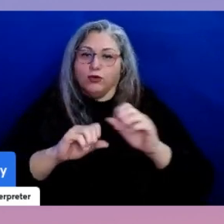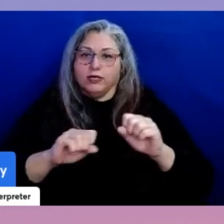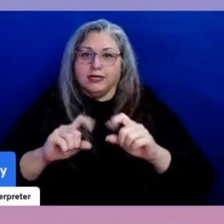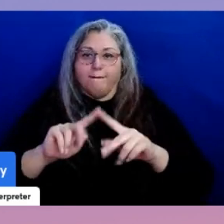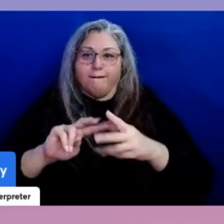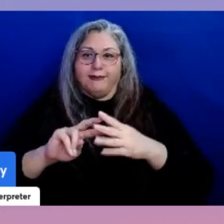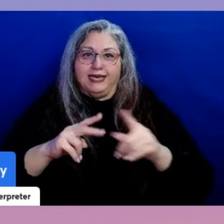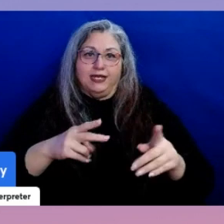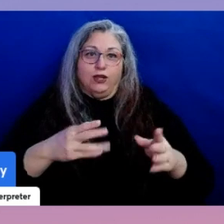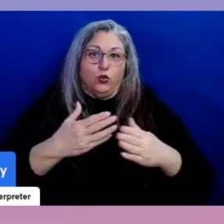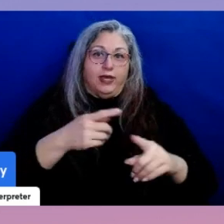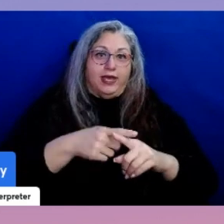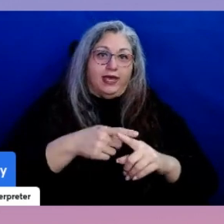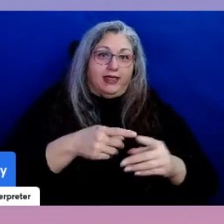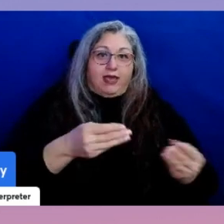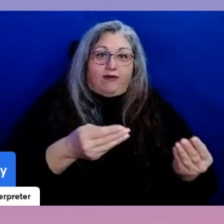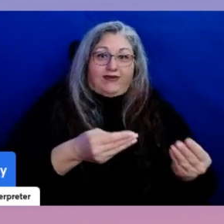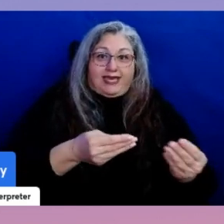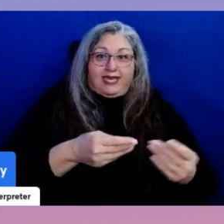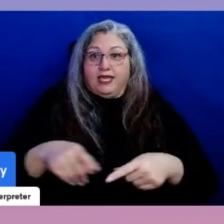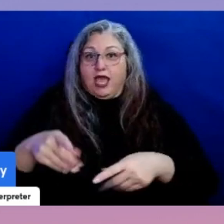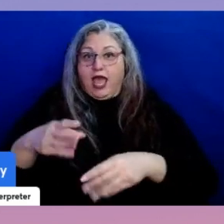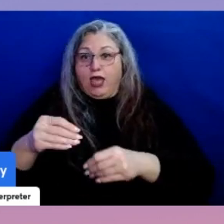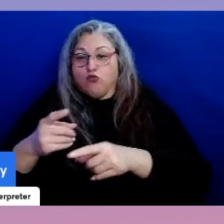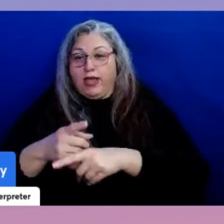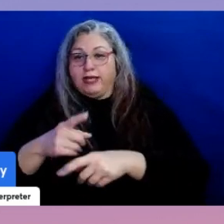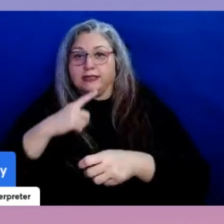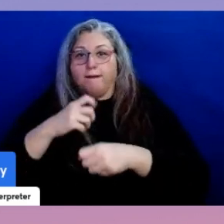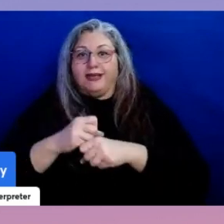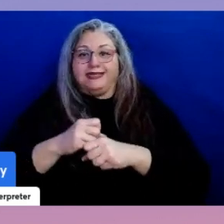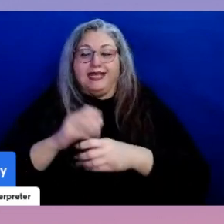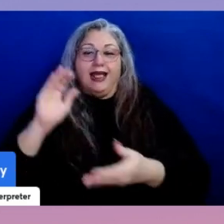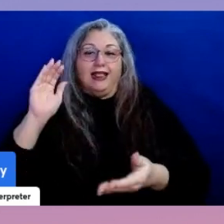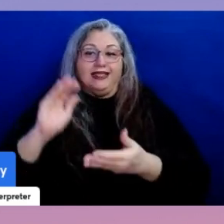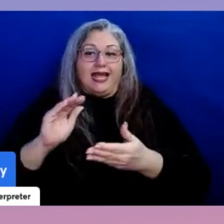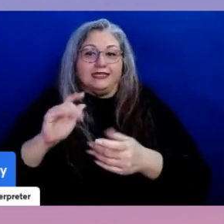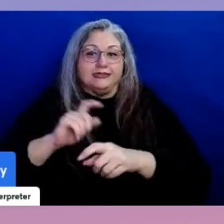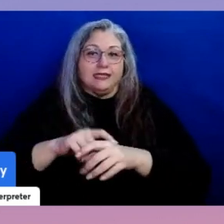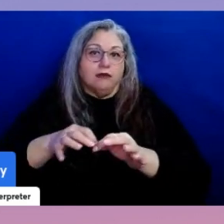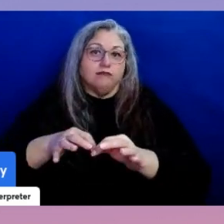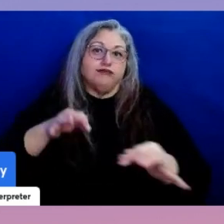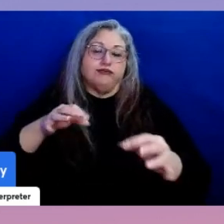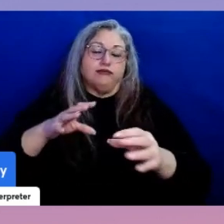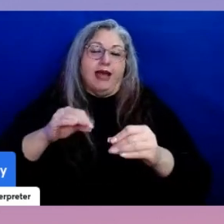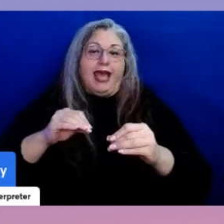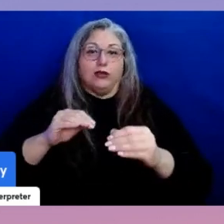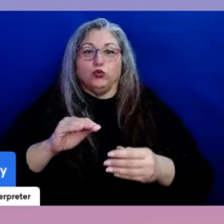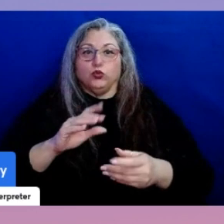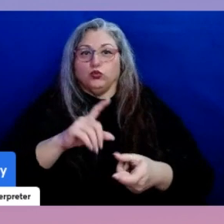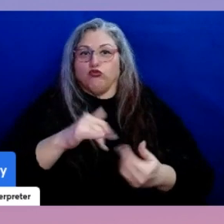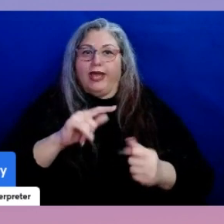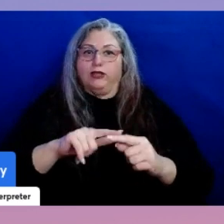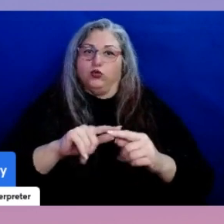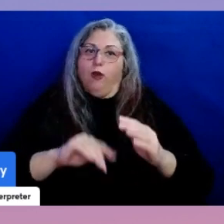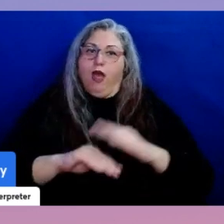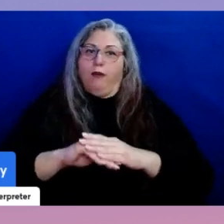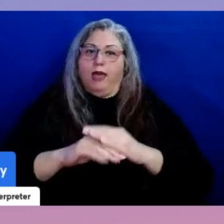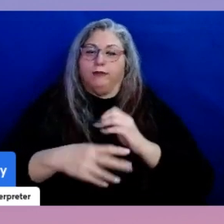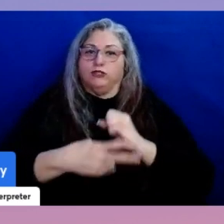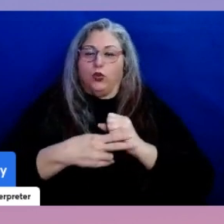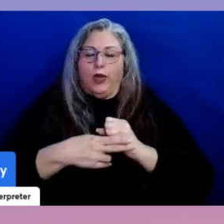write performance, minimizing latency, and optimizing storage are ongoing tasks that require careful